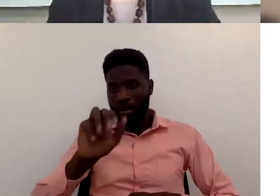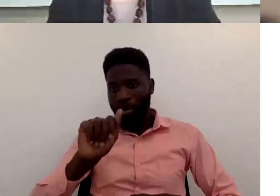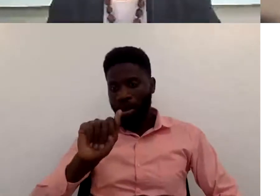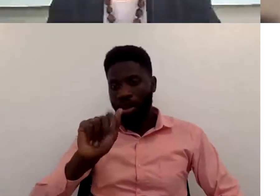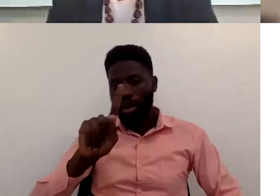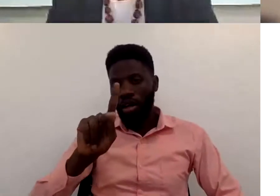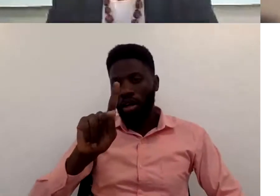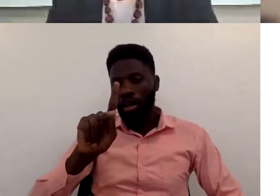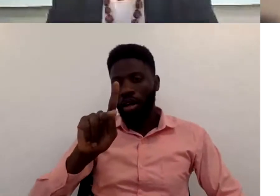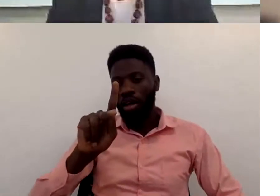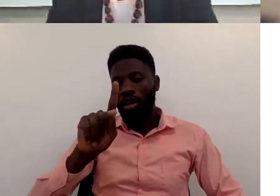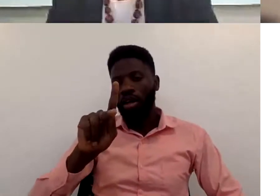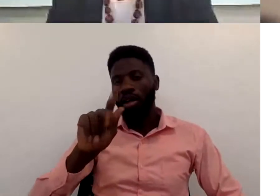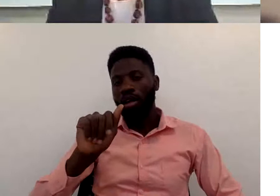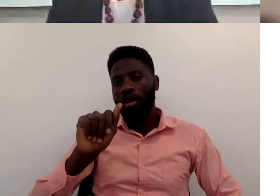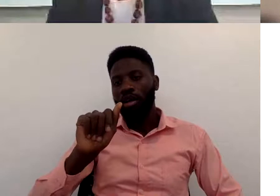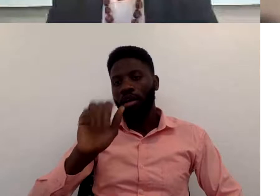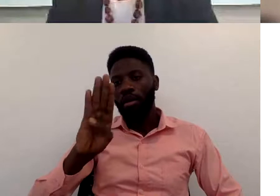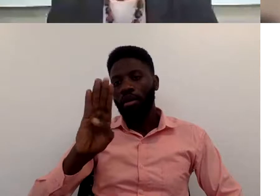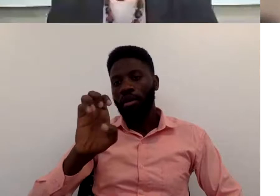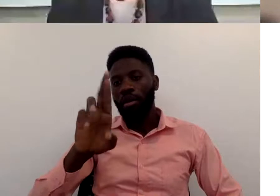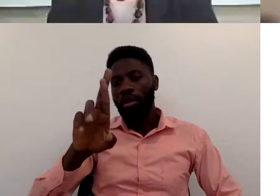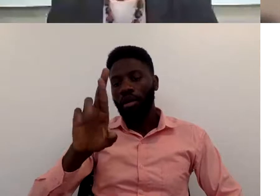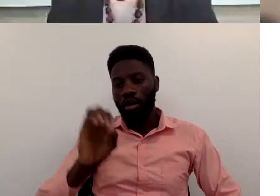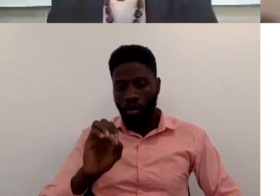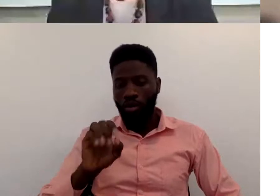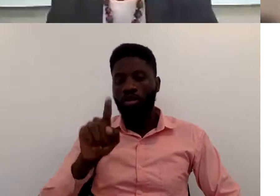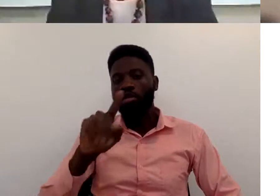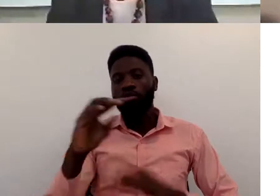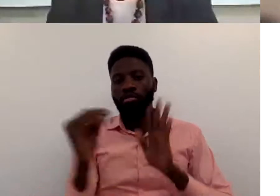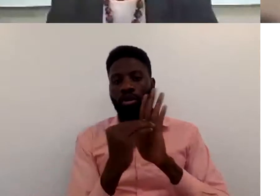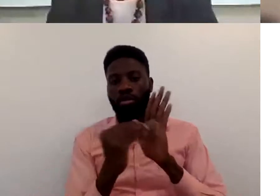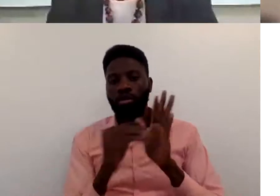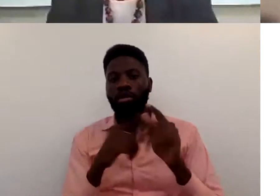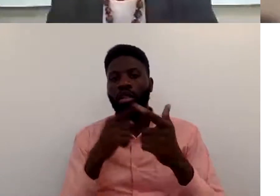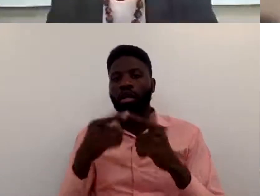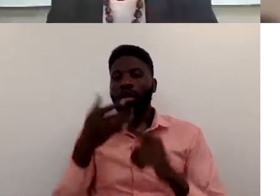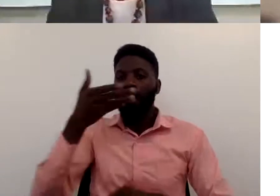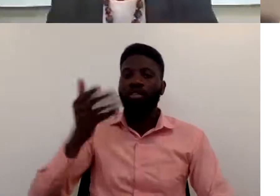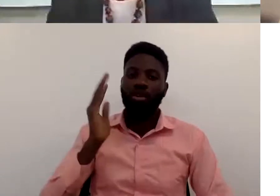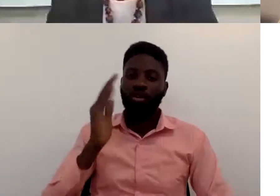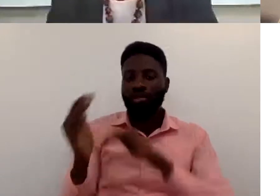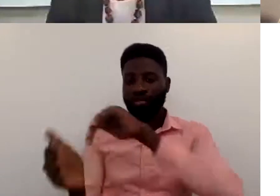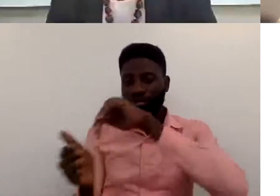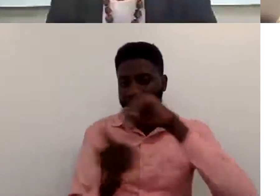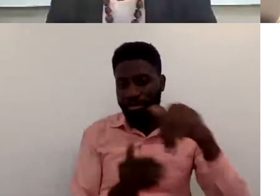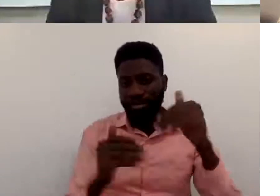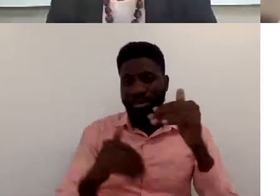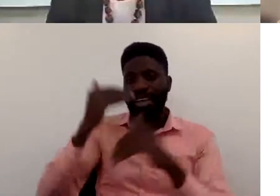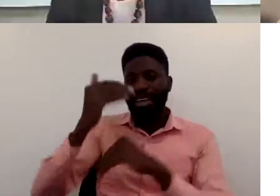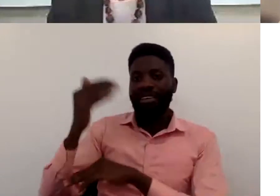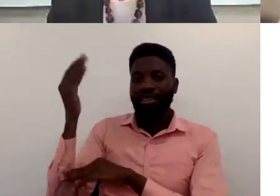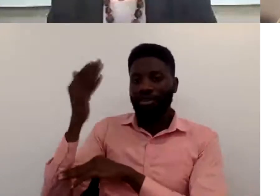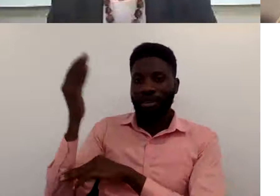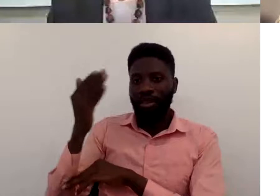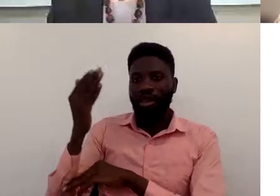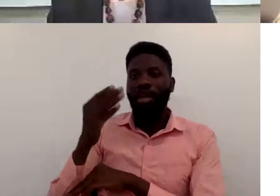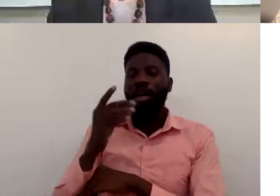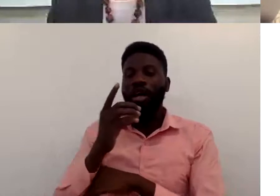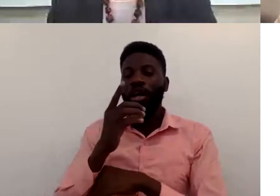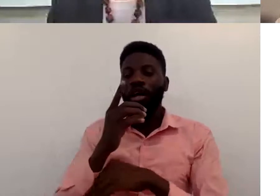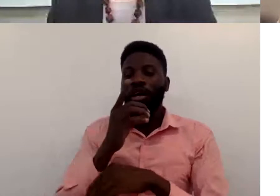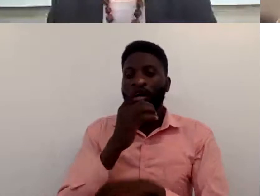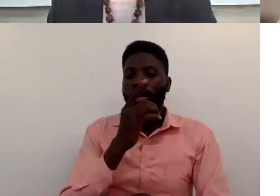and she would respond to you. Quickly going on to our next speaker for today, Dr. Davidson